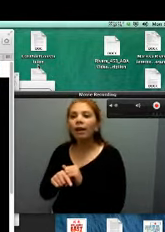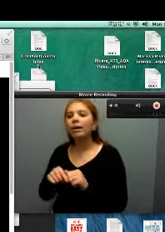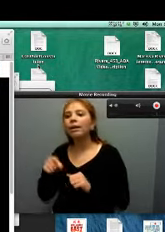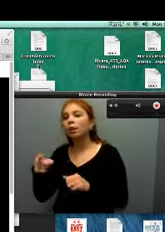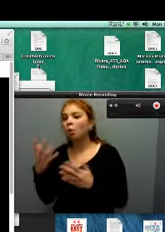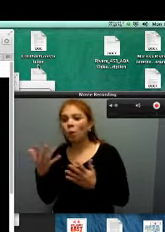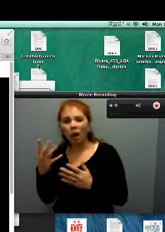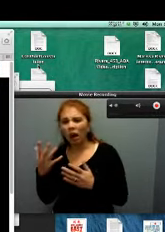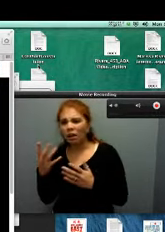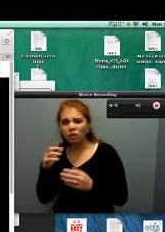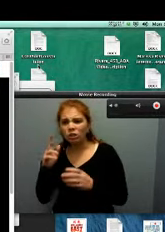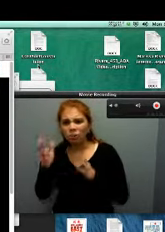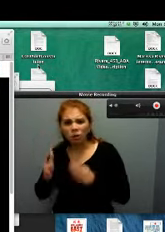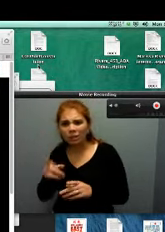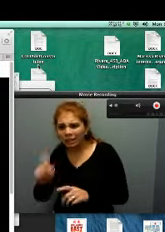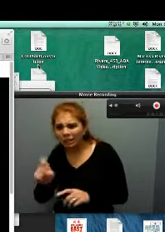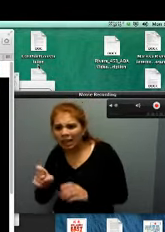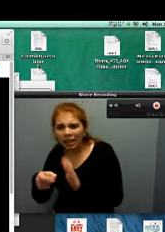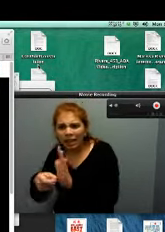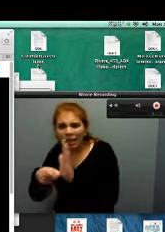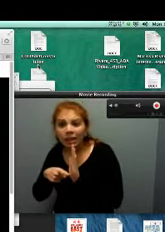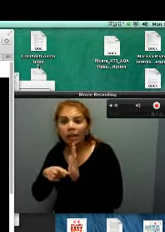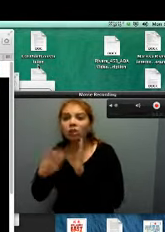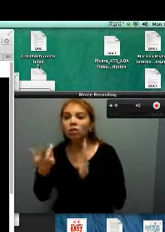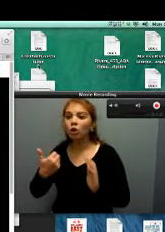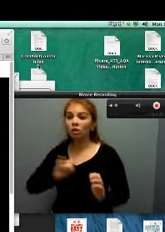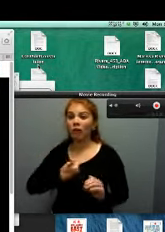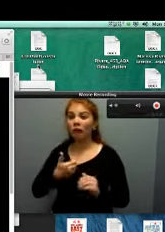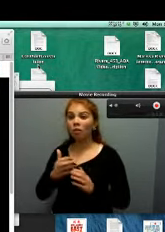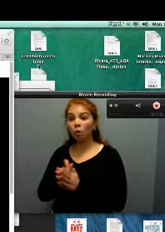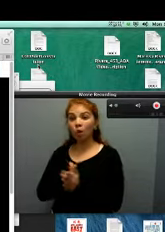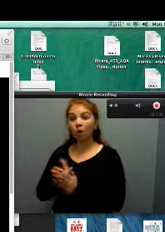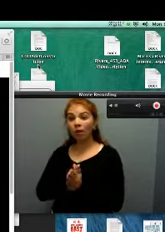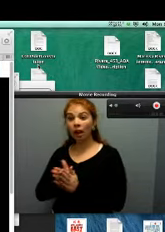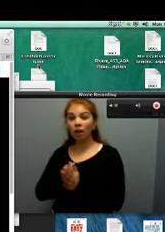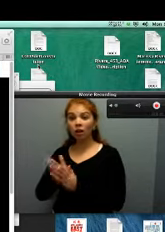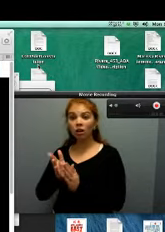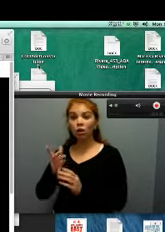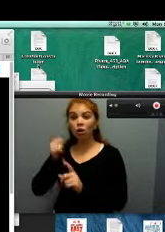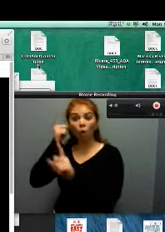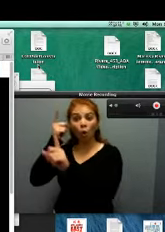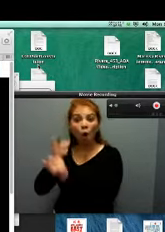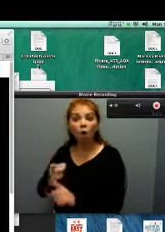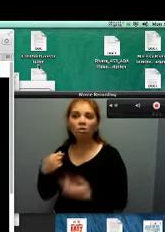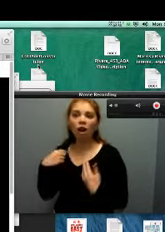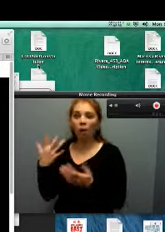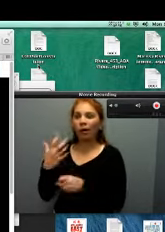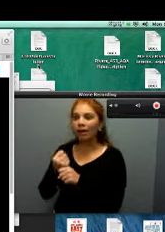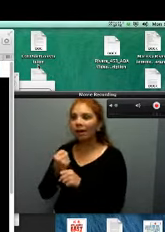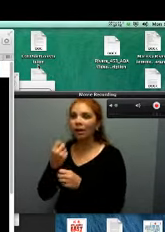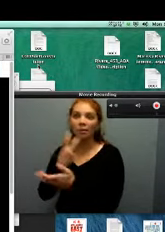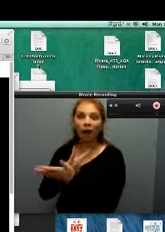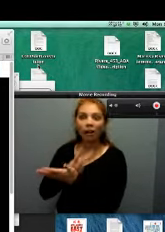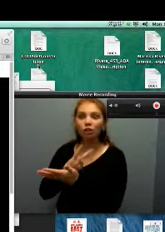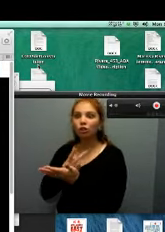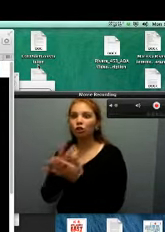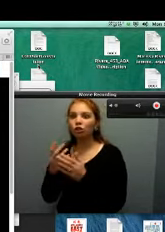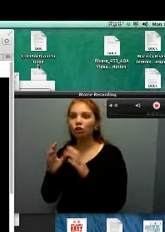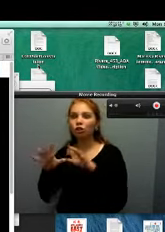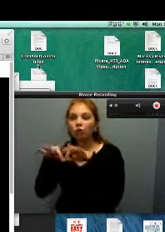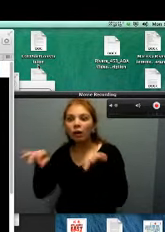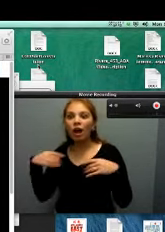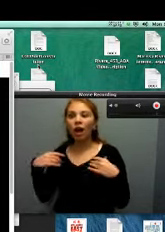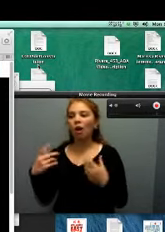need? So are these self-motivated goals? I want to go get my master's degree. I want to be